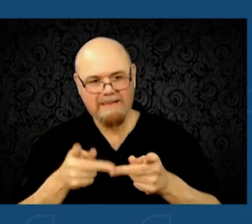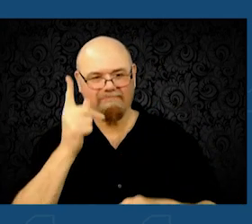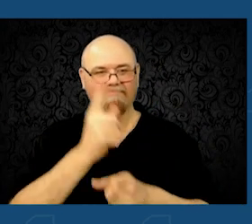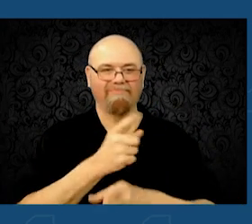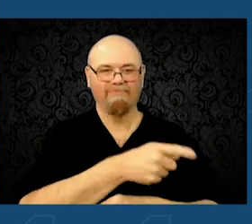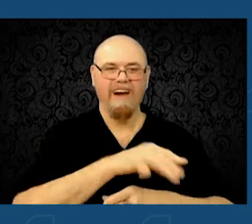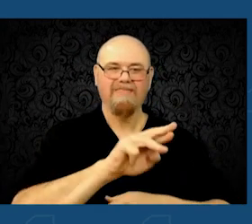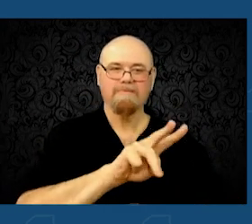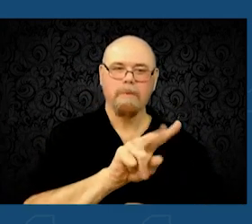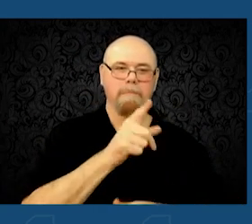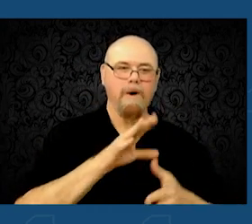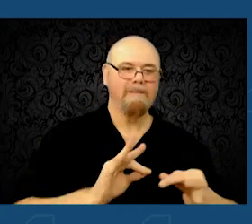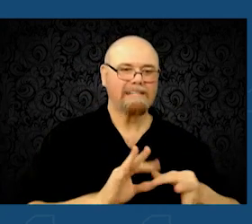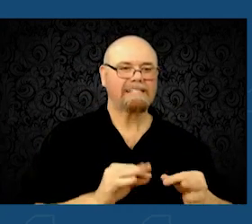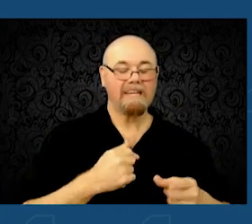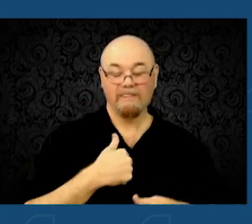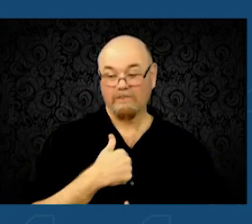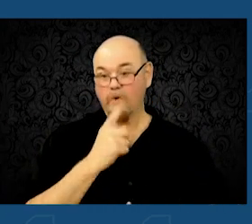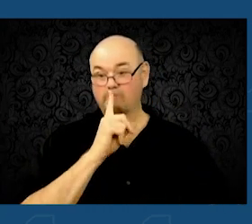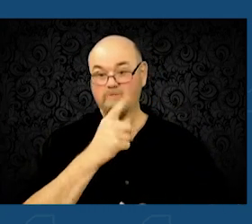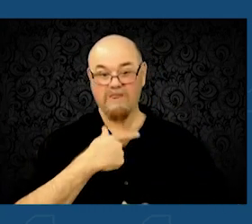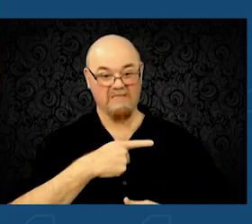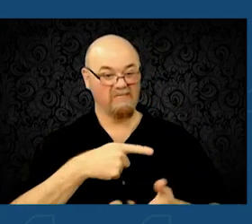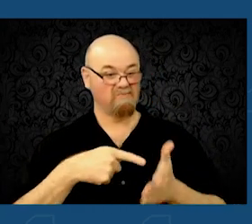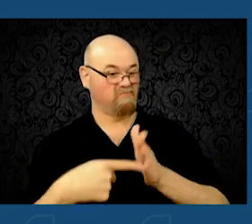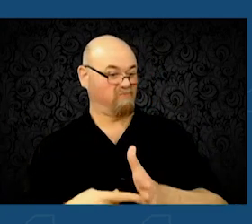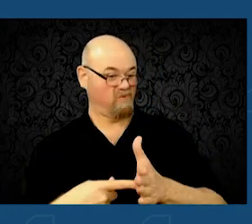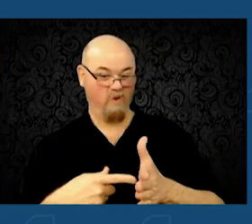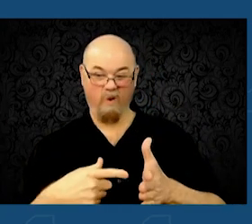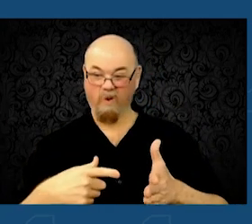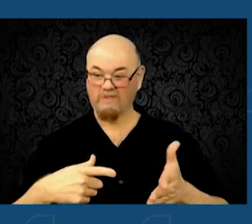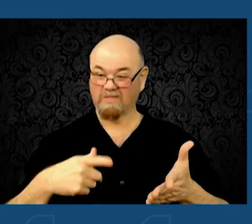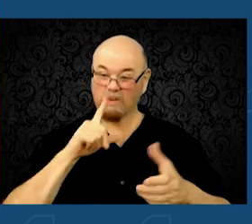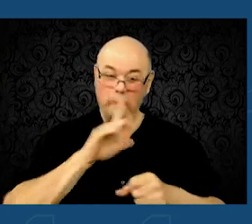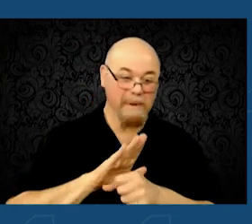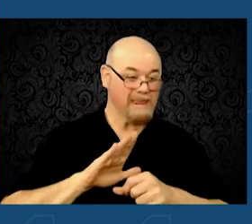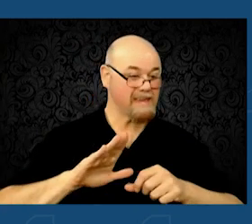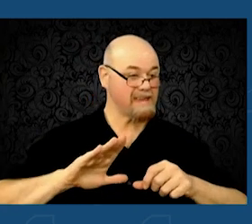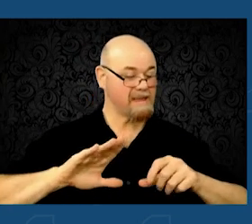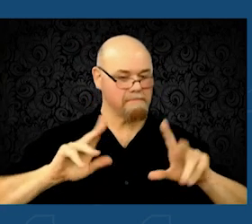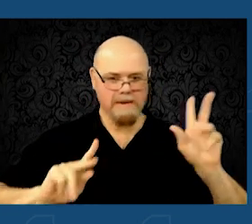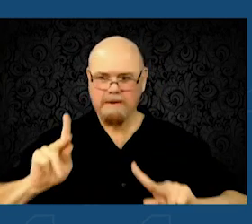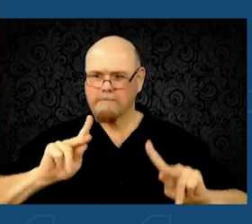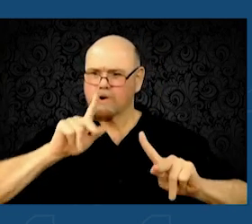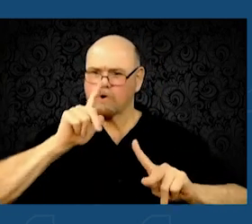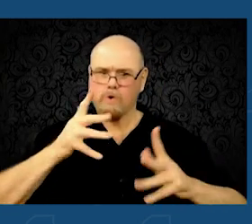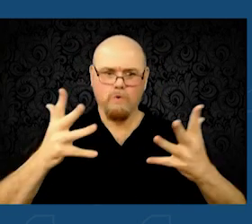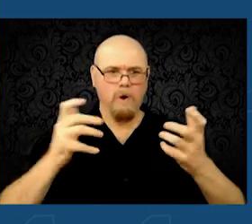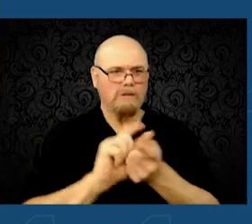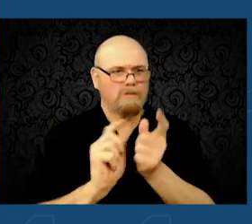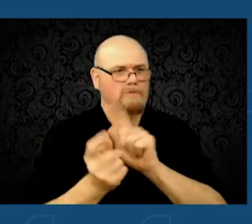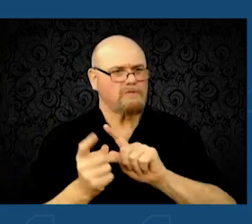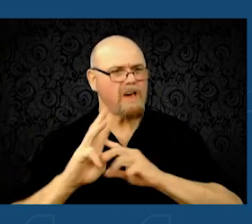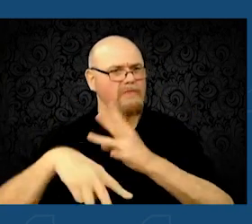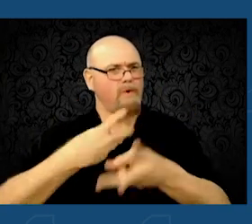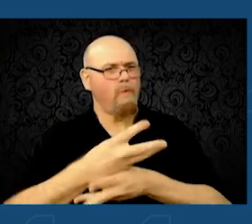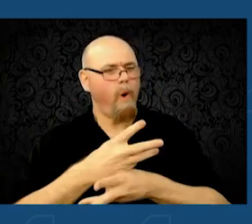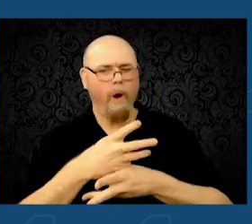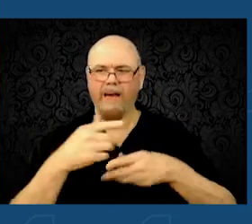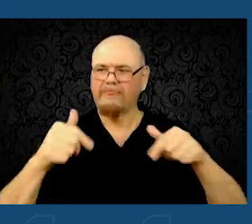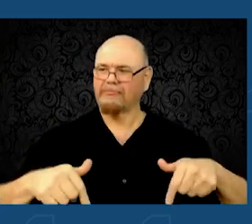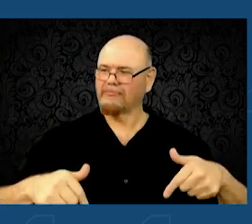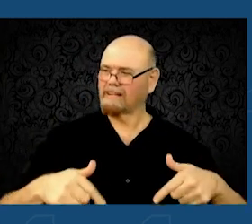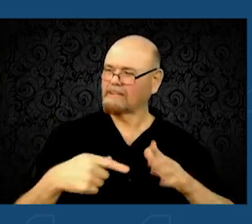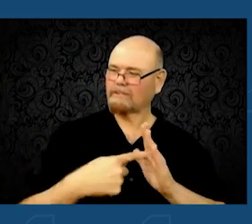to the resilient spirit of a group of committed individuals who set out to change the world. And indeed, it is always a small group